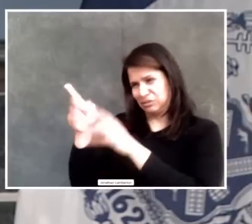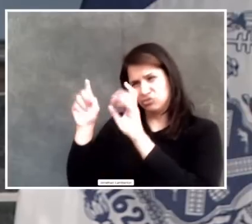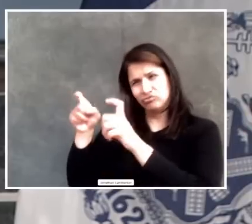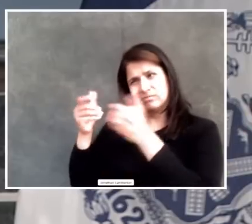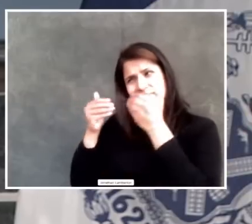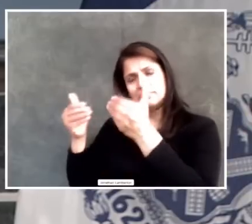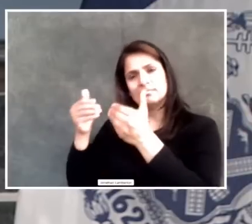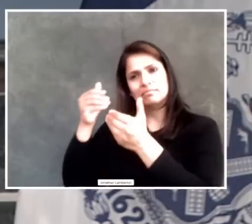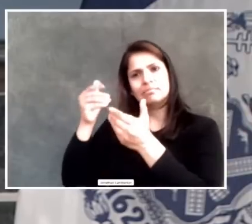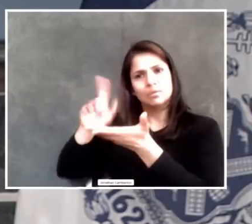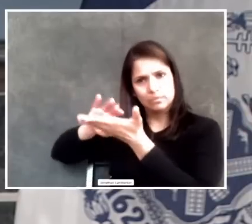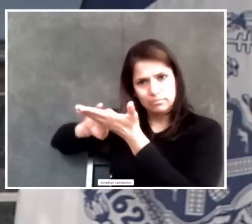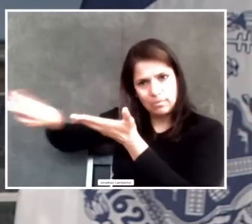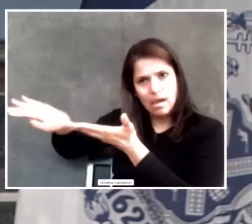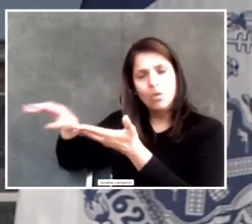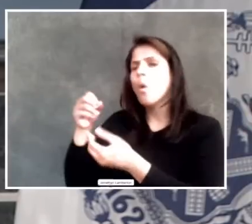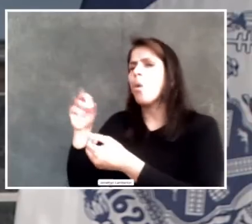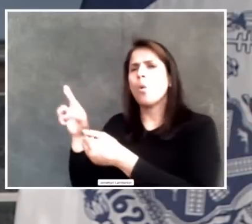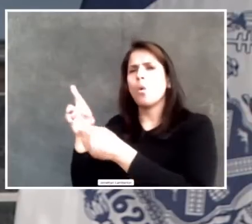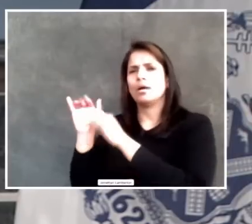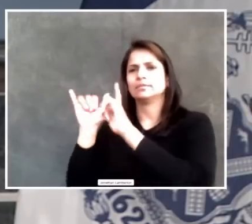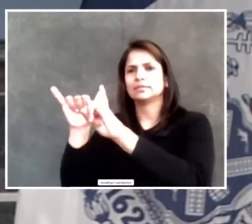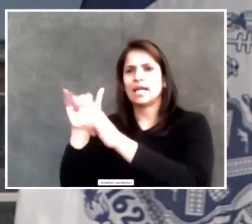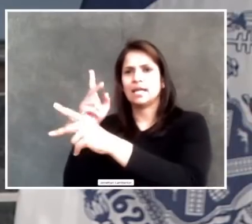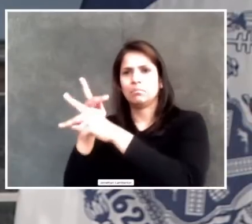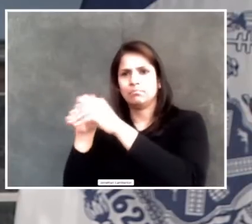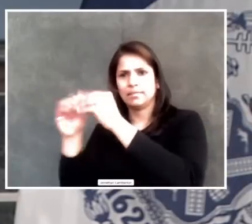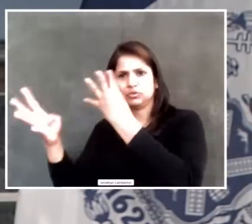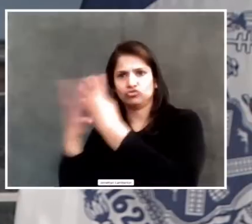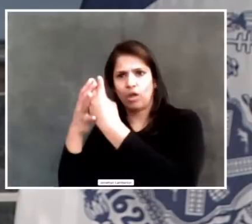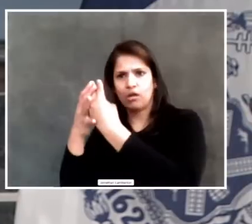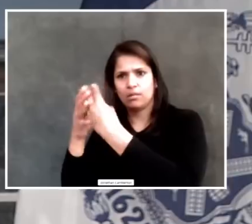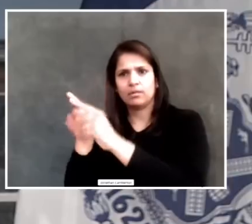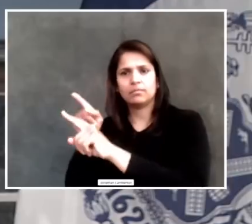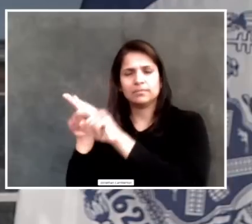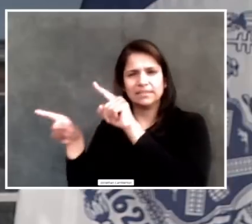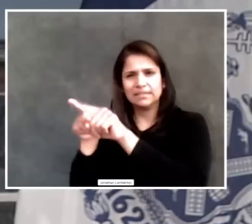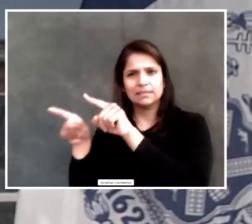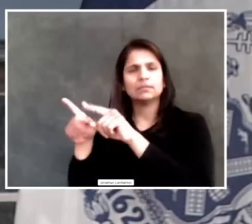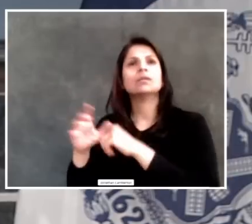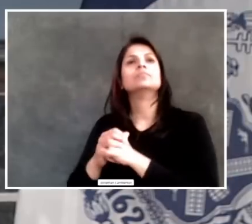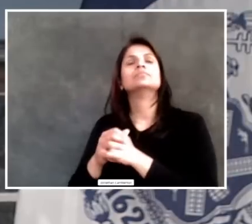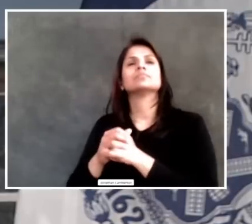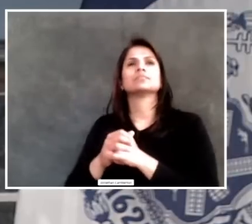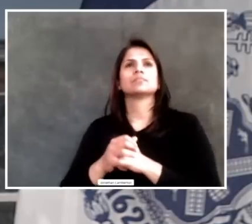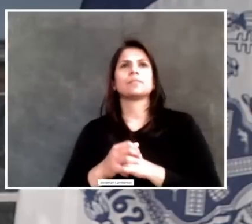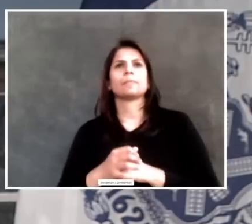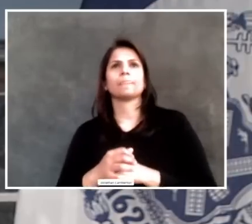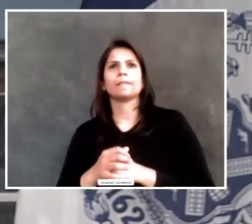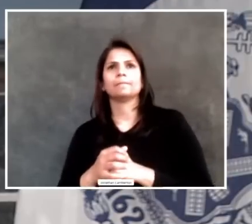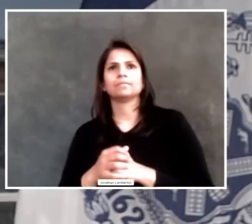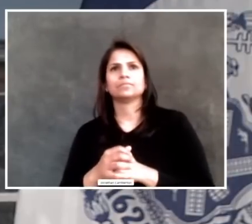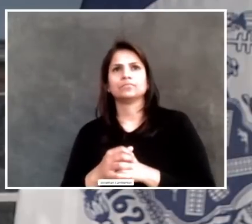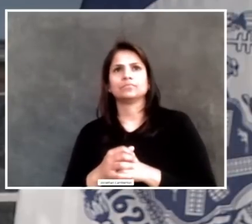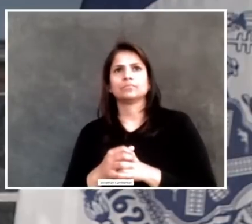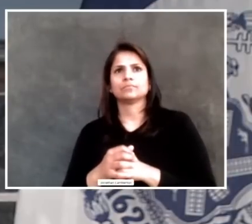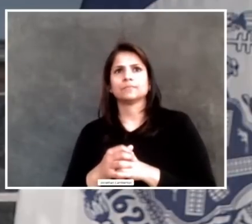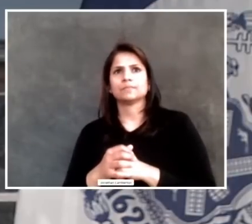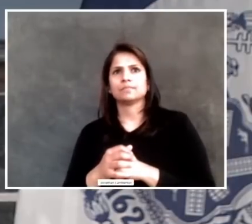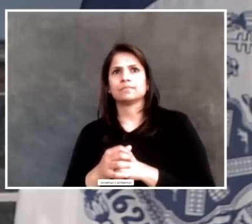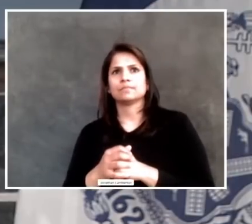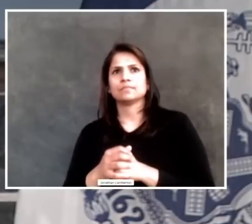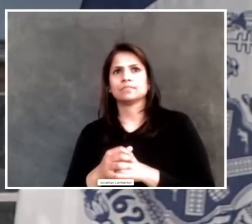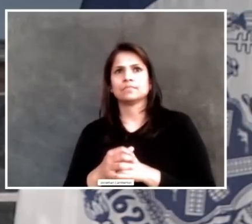because this is a crisis here and now, and we need all those other parts of the government that have to make decisions to make them right